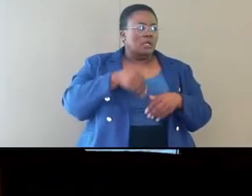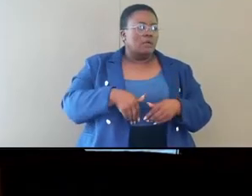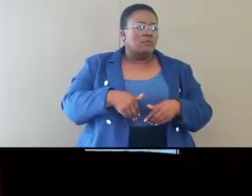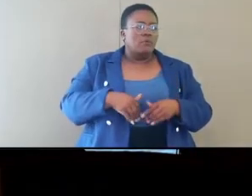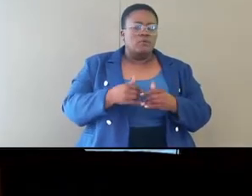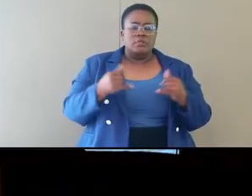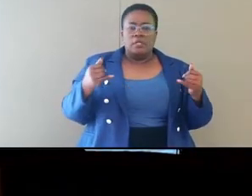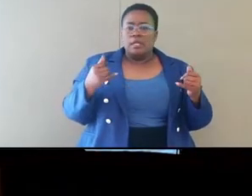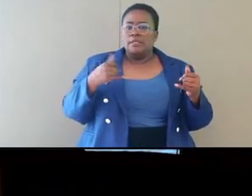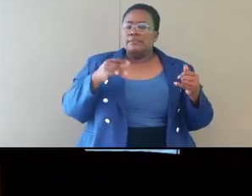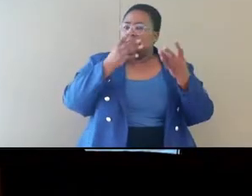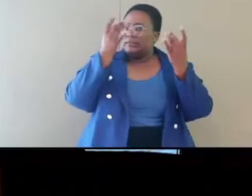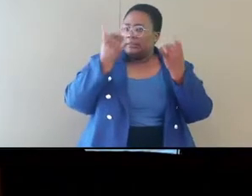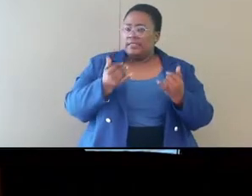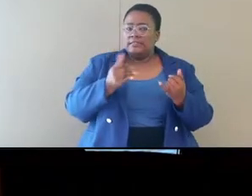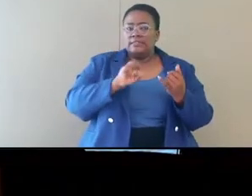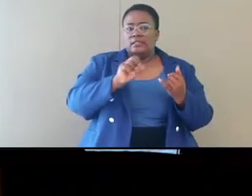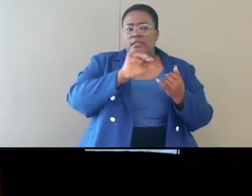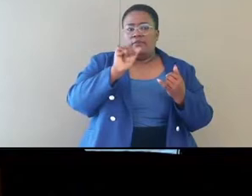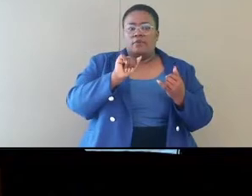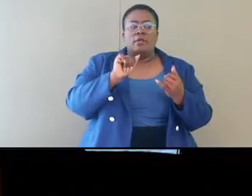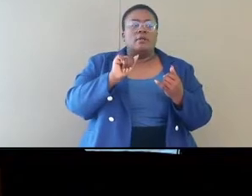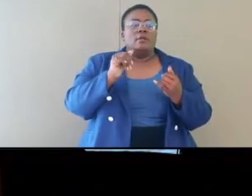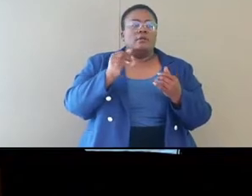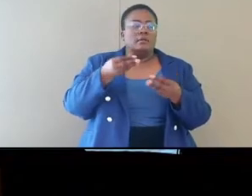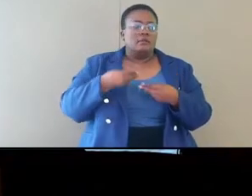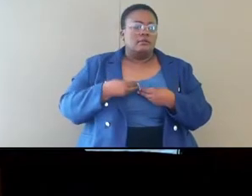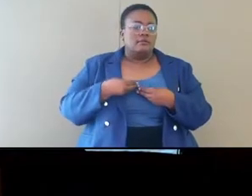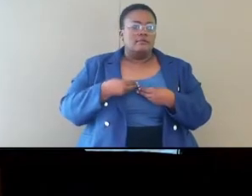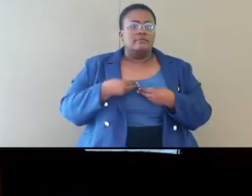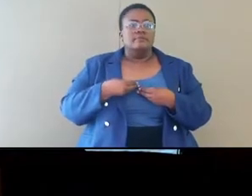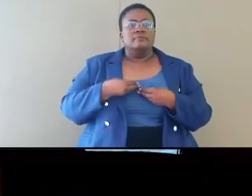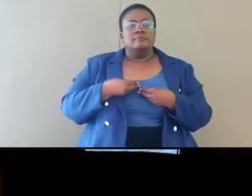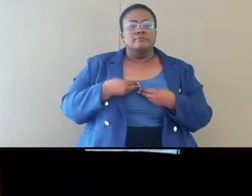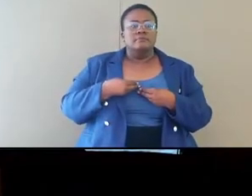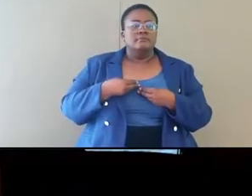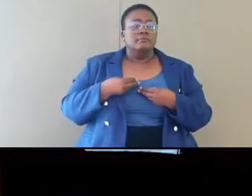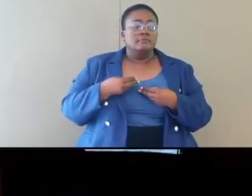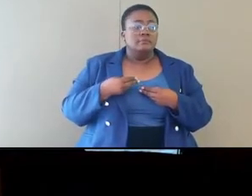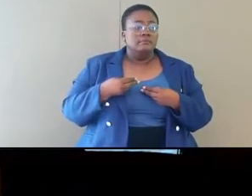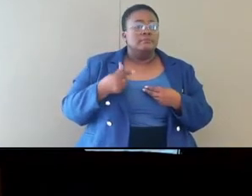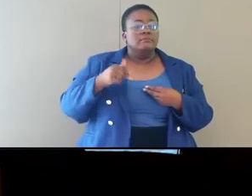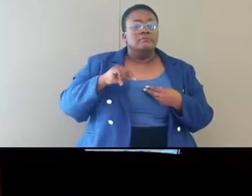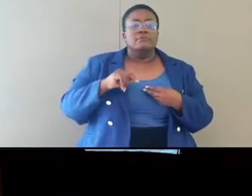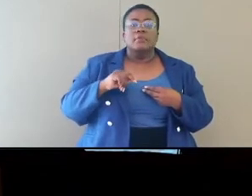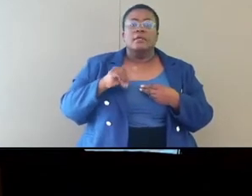Eventually, Stats SA produced them after a lot of consultation. They followed an internationally